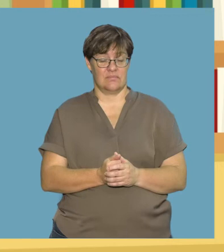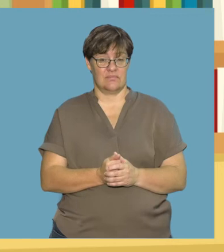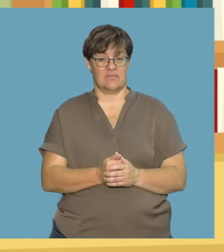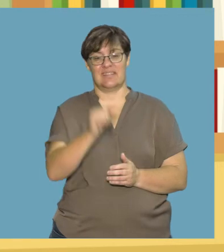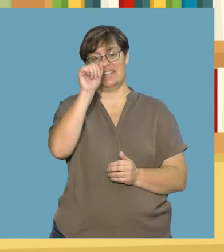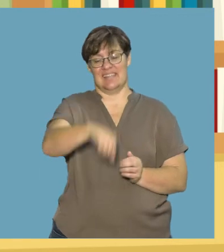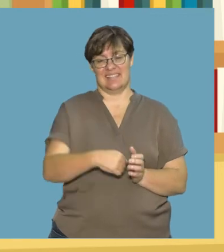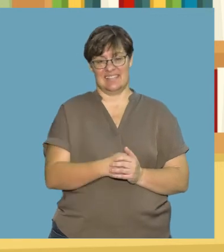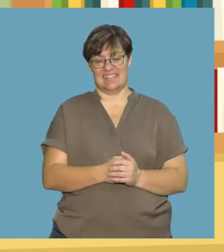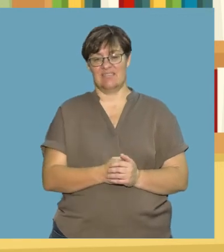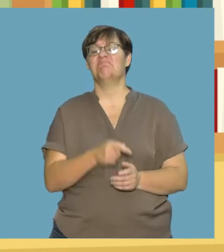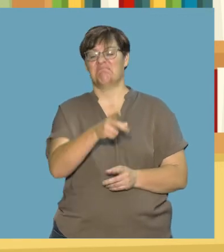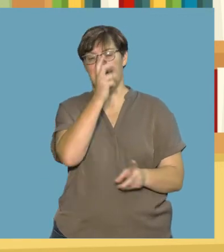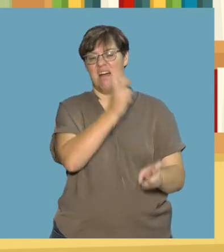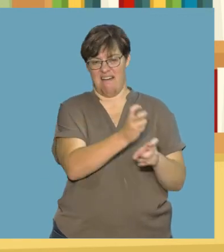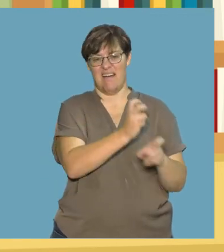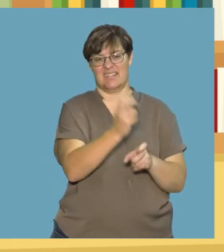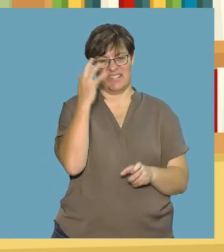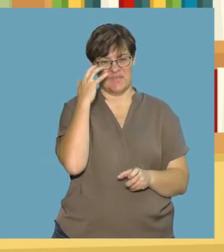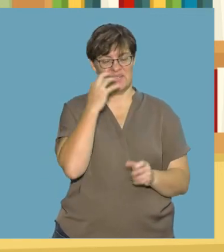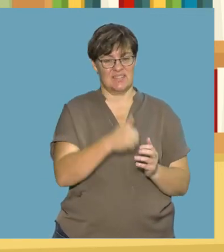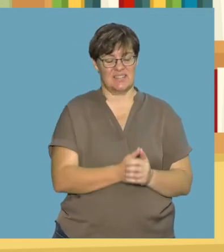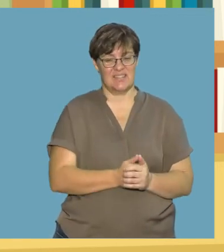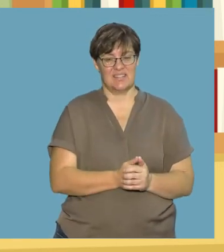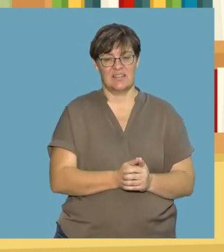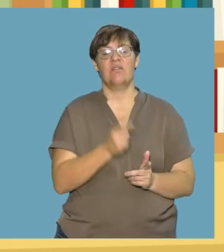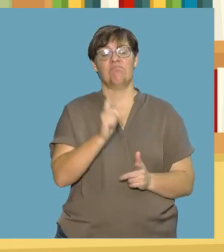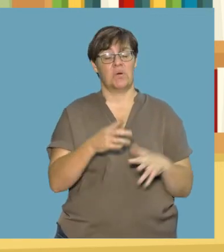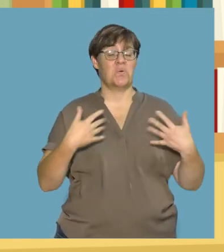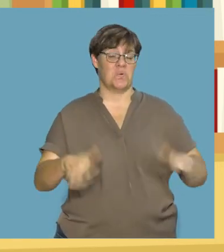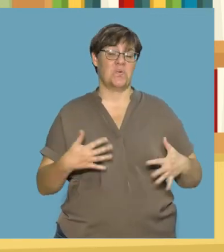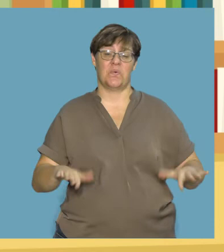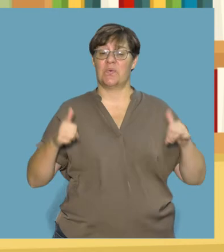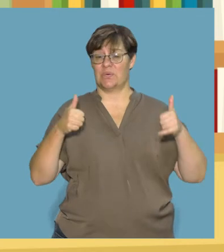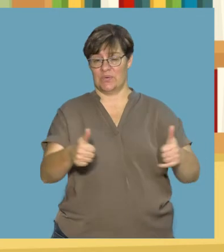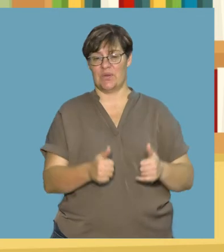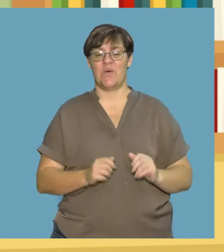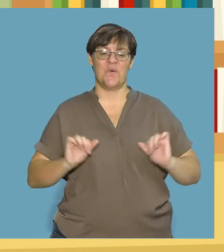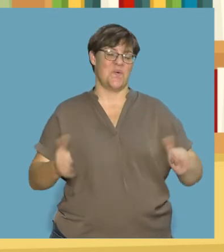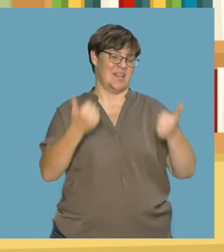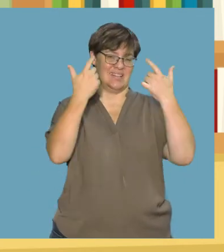Yes, they are hard sounds. That was very good. Well done.